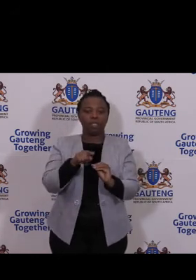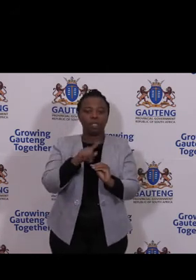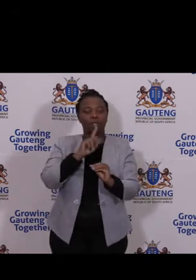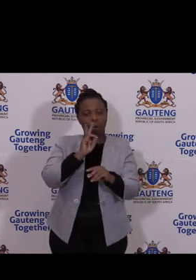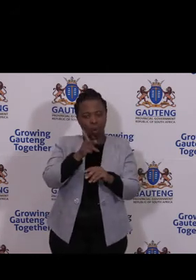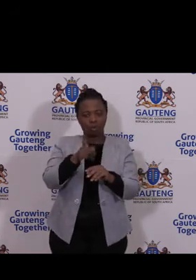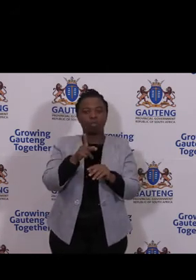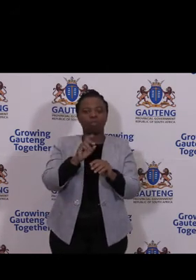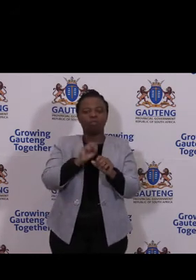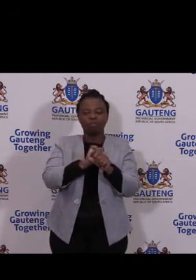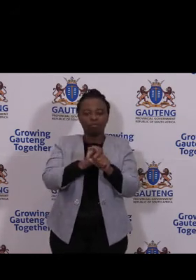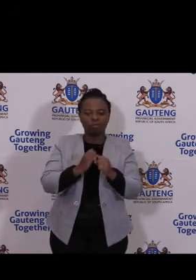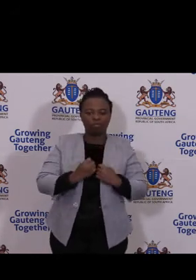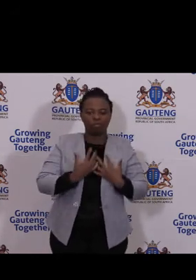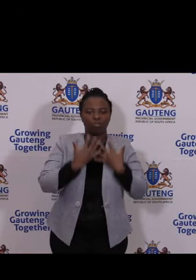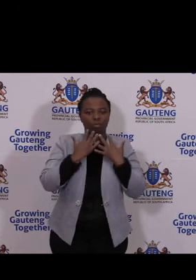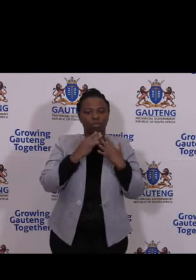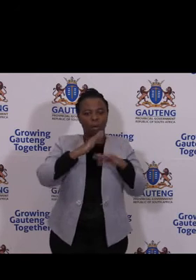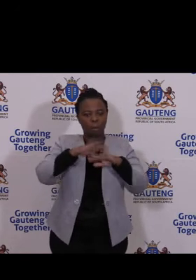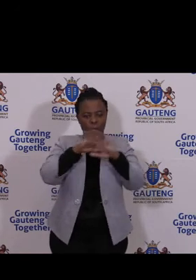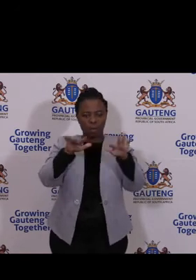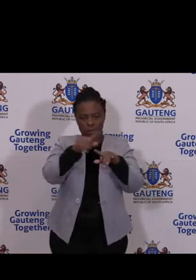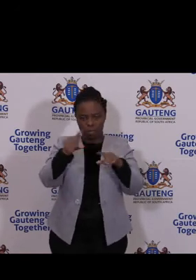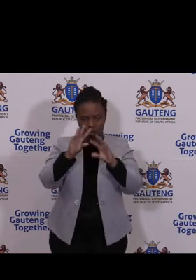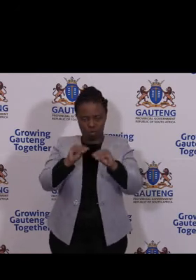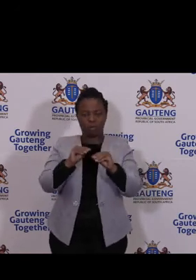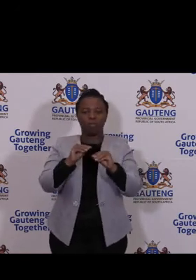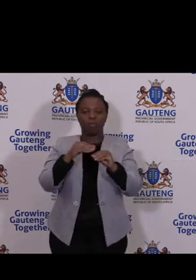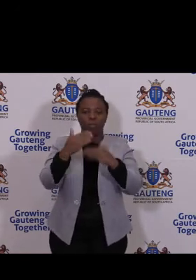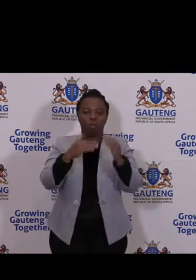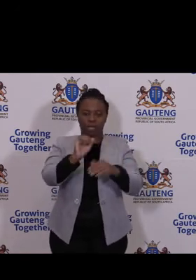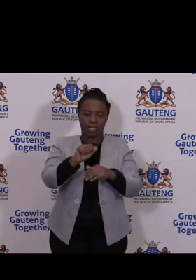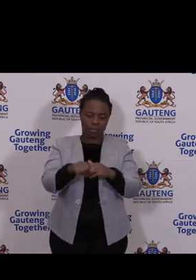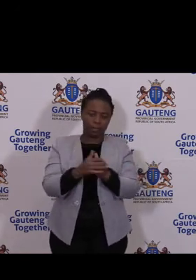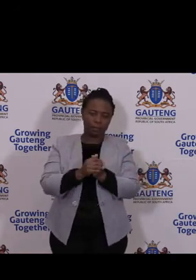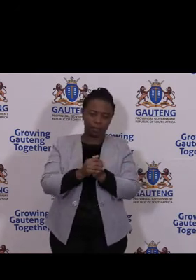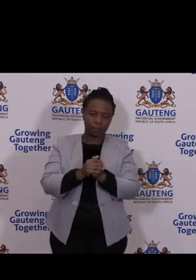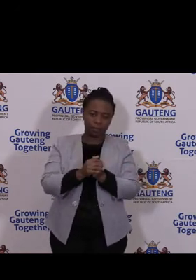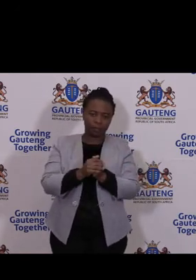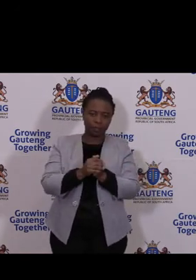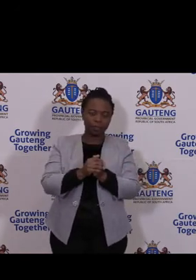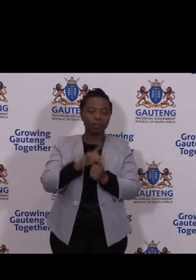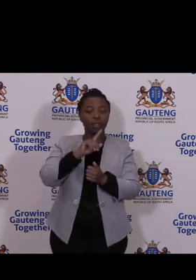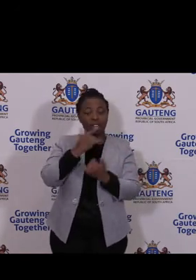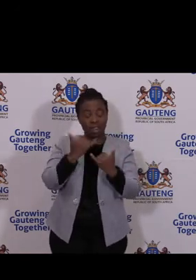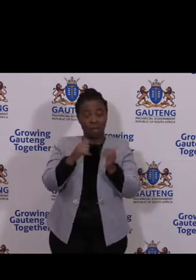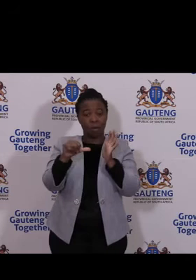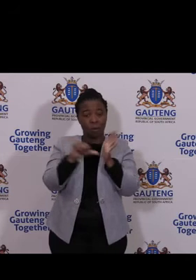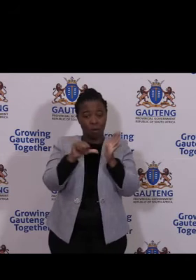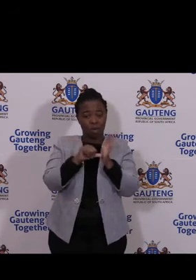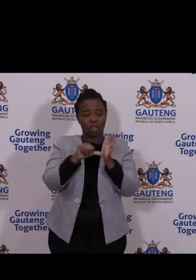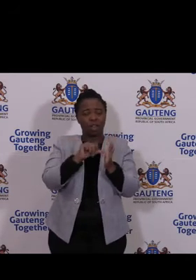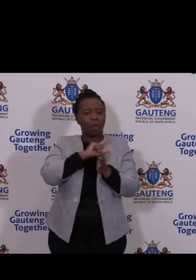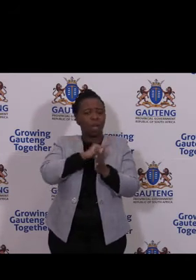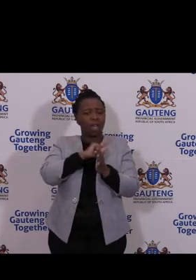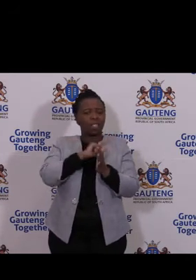transmission of this virus. This is the most important aspect because the issue of the economy becomes quite